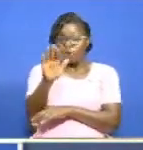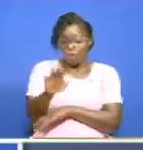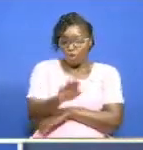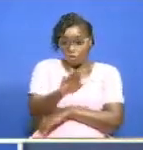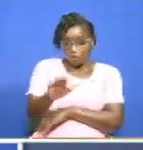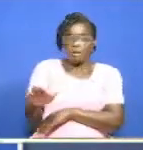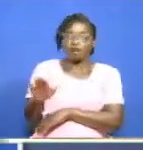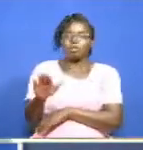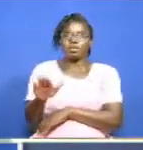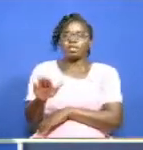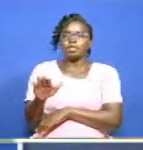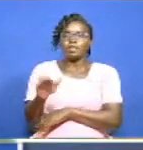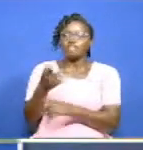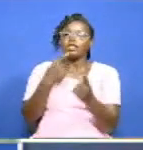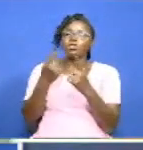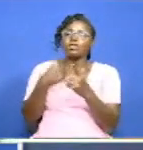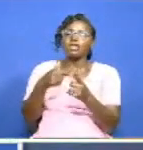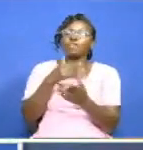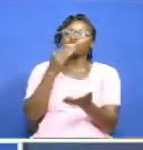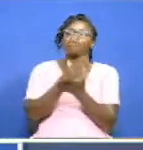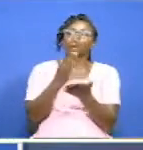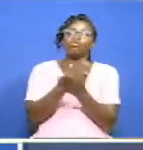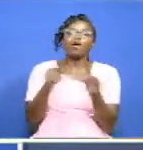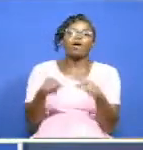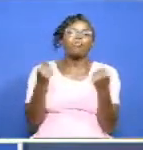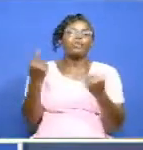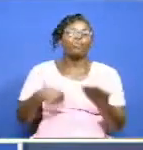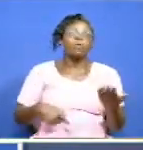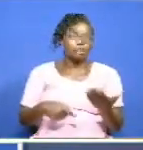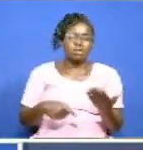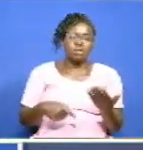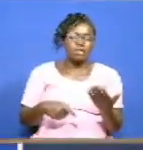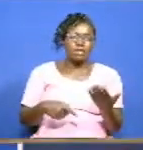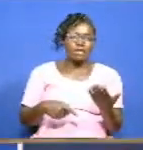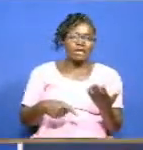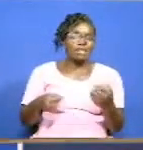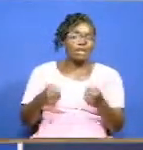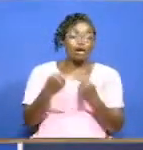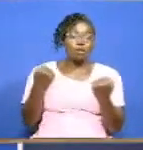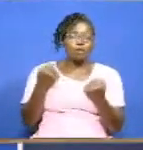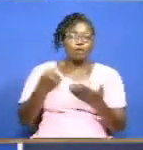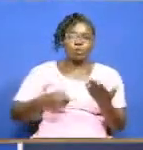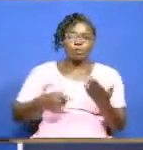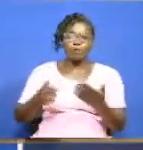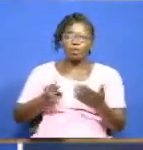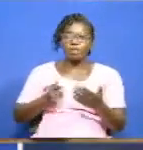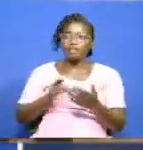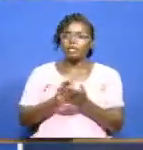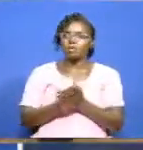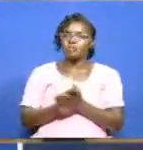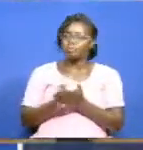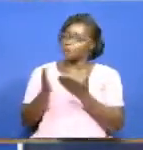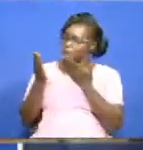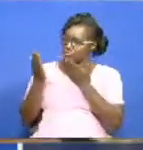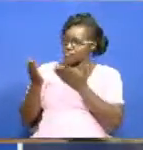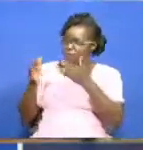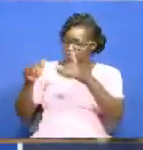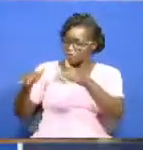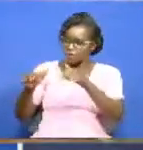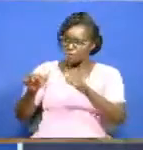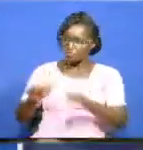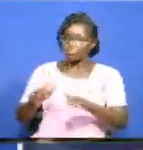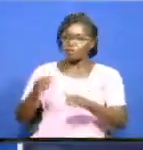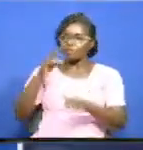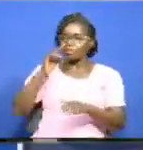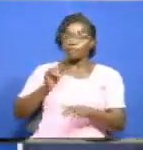parliament to tell us actually what is happening and what happened with this lady. The late Betty Barasa was laid to rest at